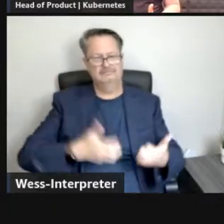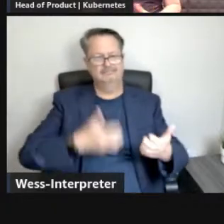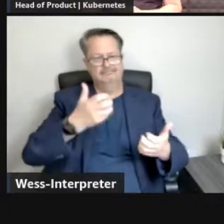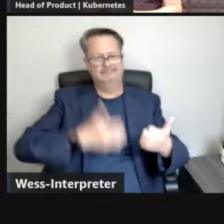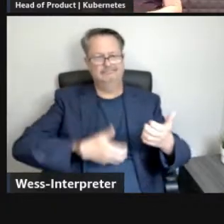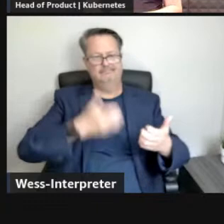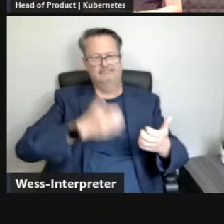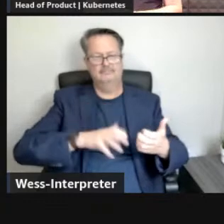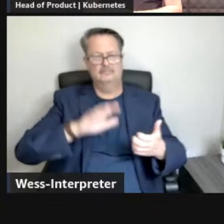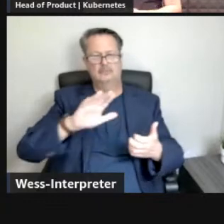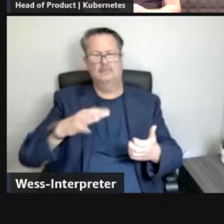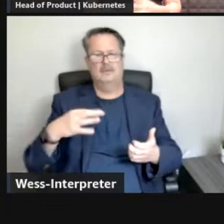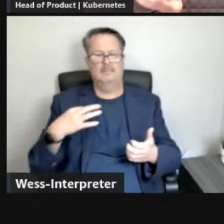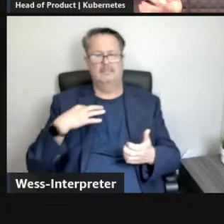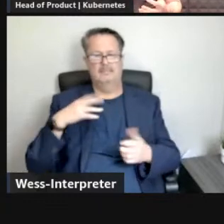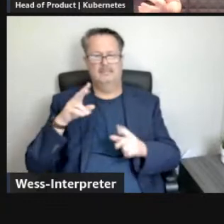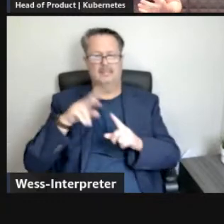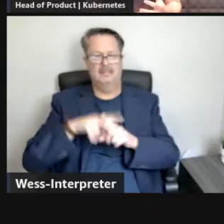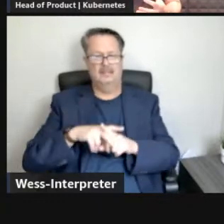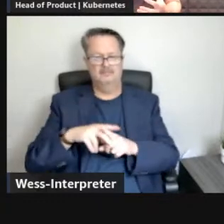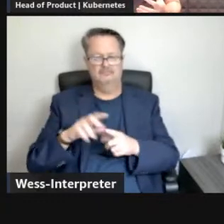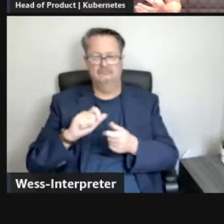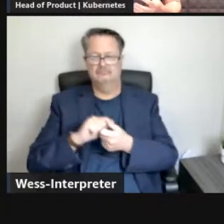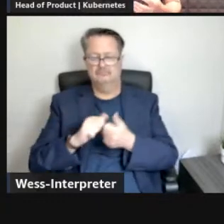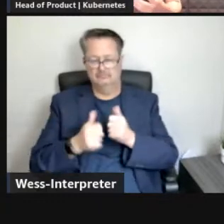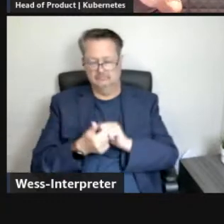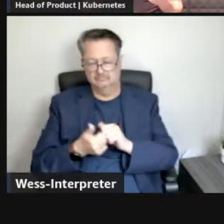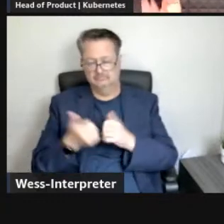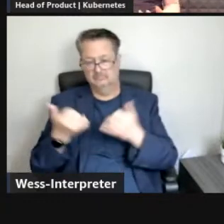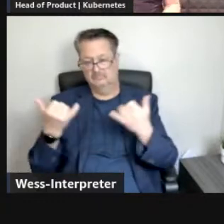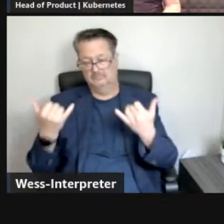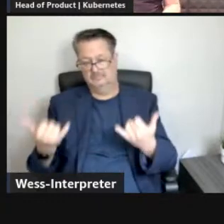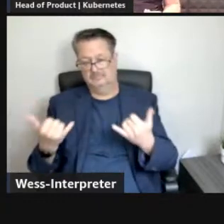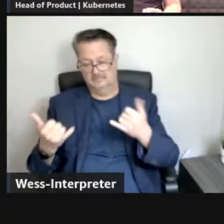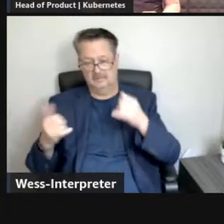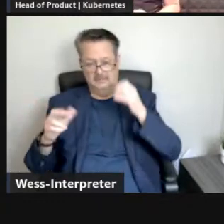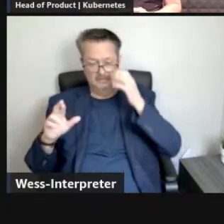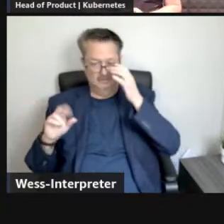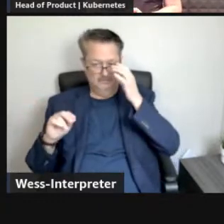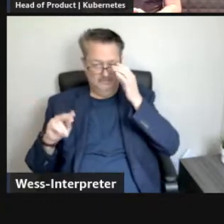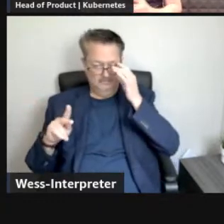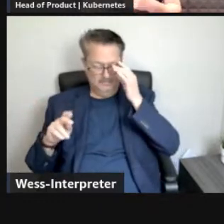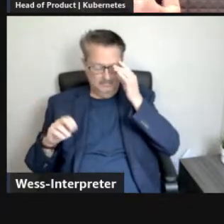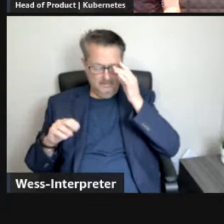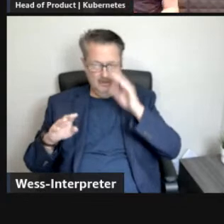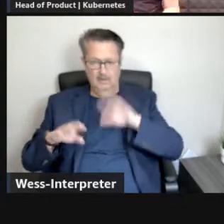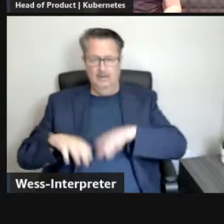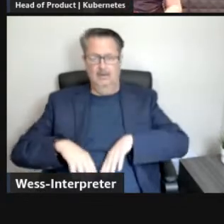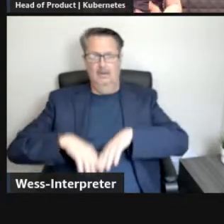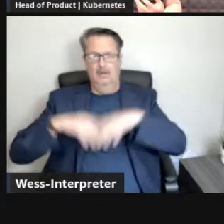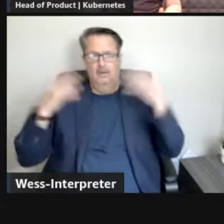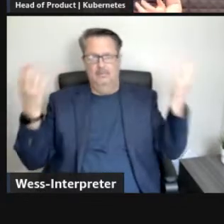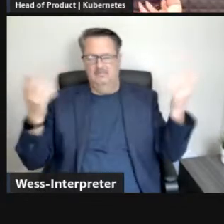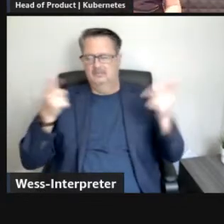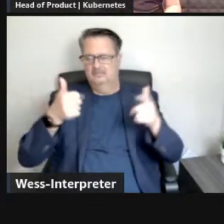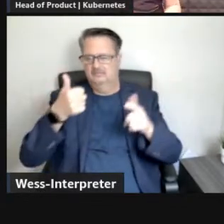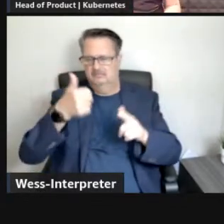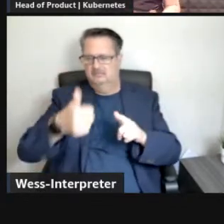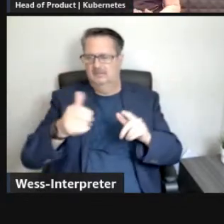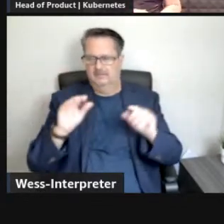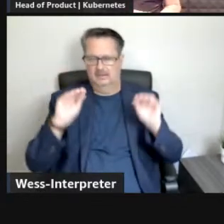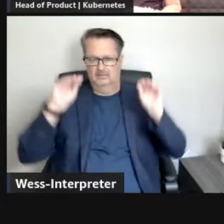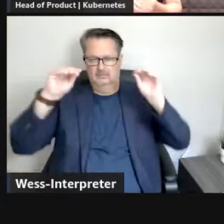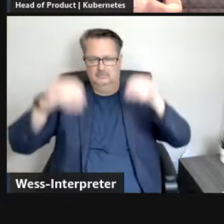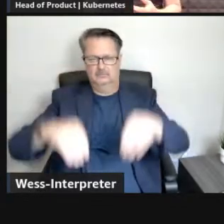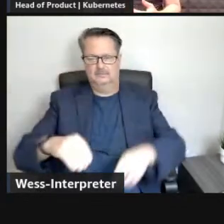change. Now on the roadmap today, Carpenter is a piece of open source software that you can install yourself on any EKS